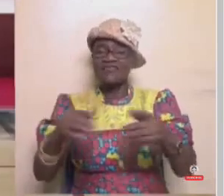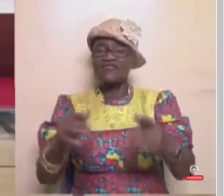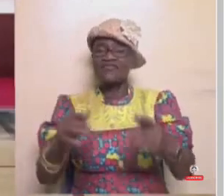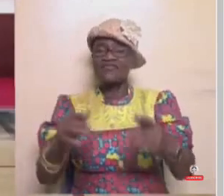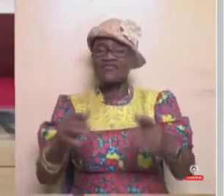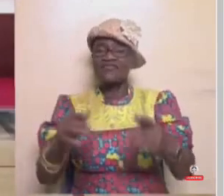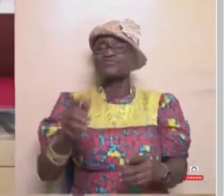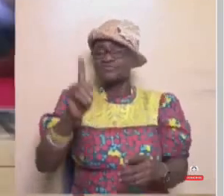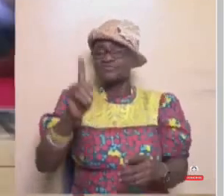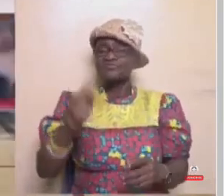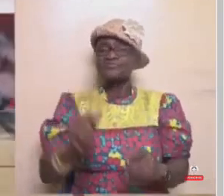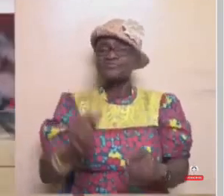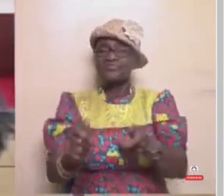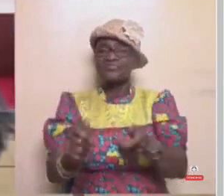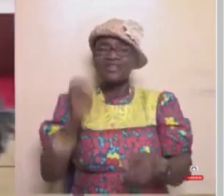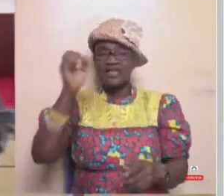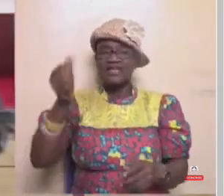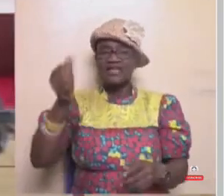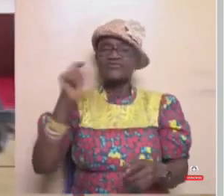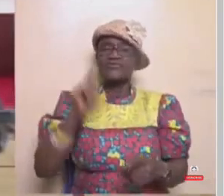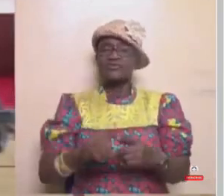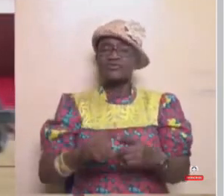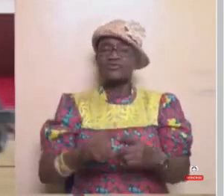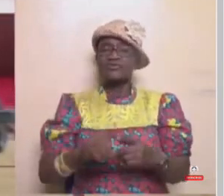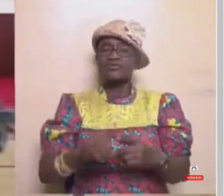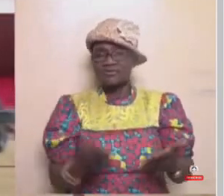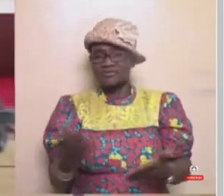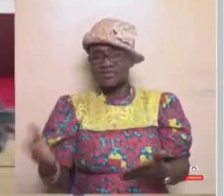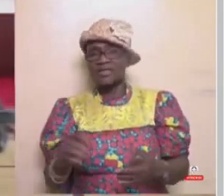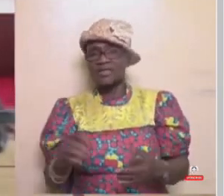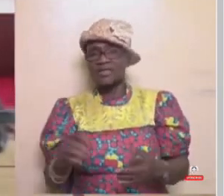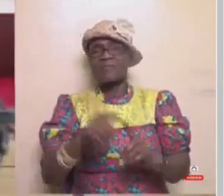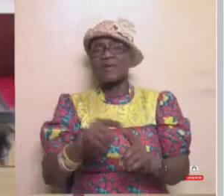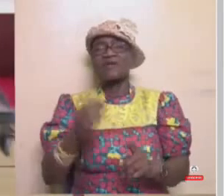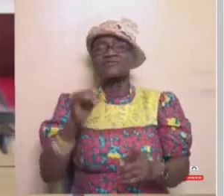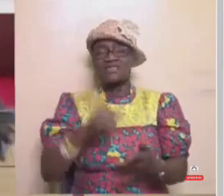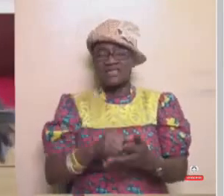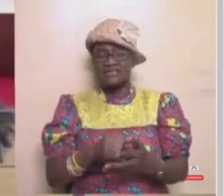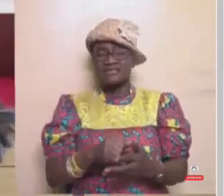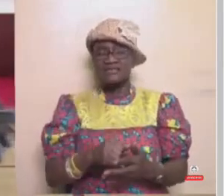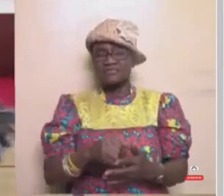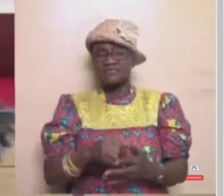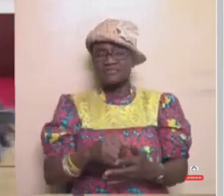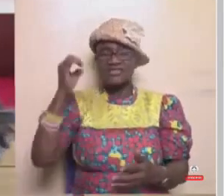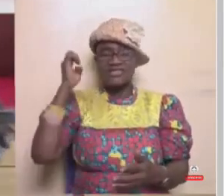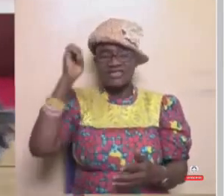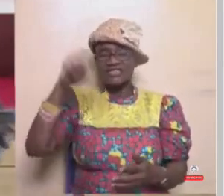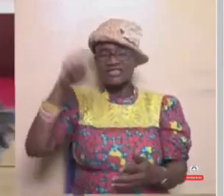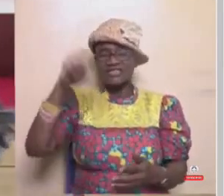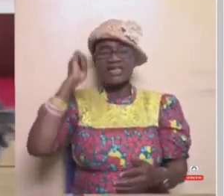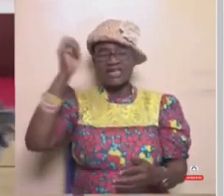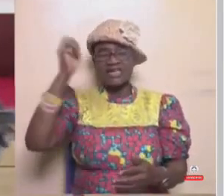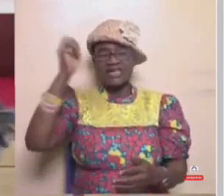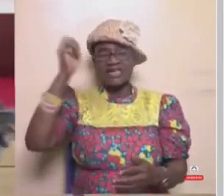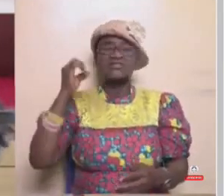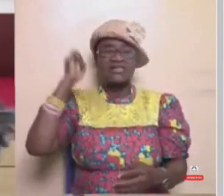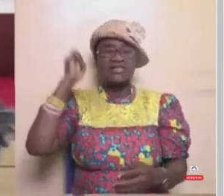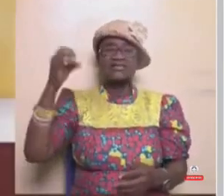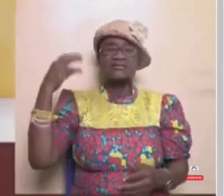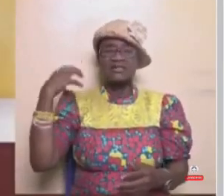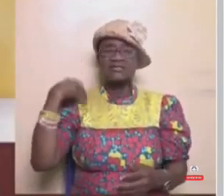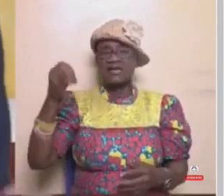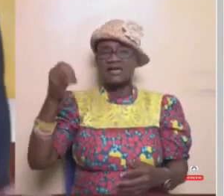said because he knew his master. He was basing his past, his action on past